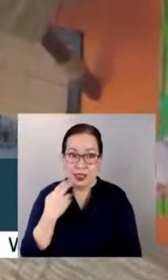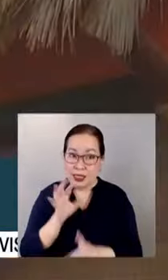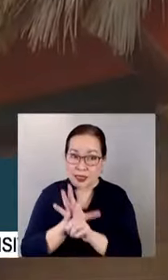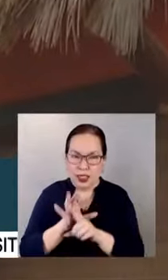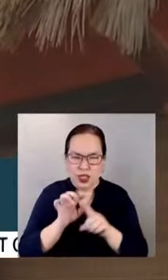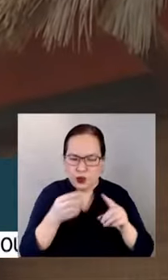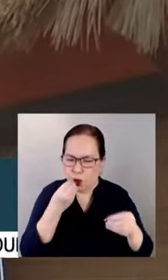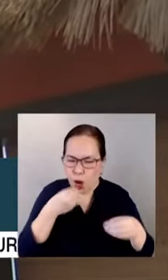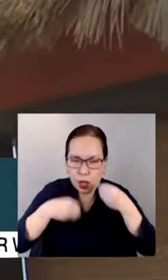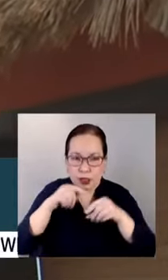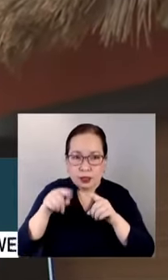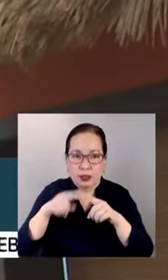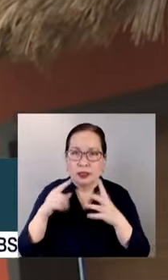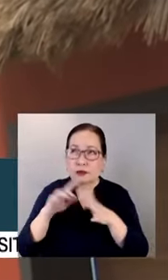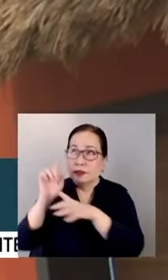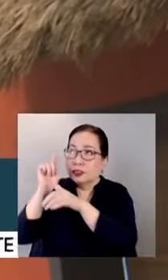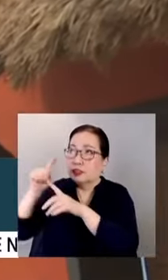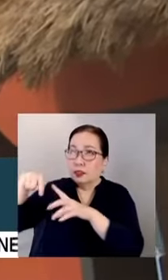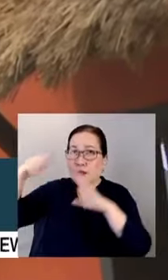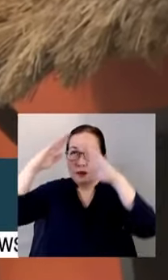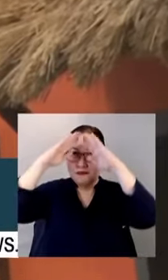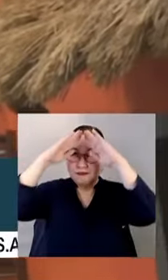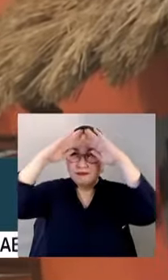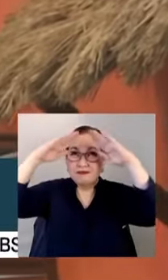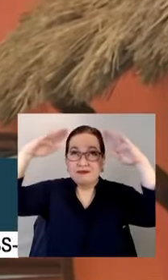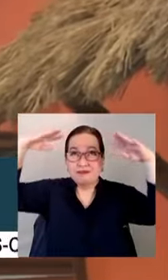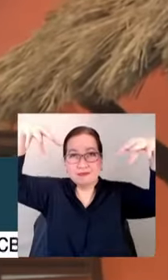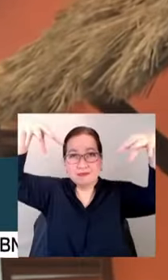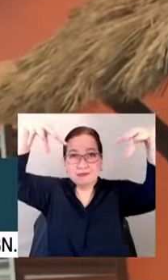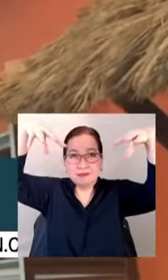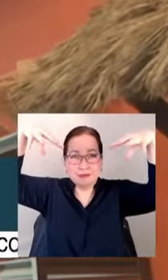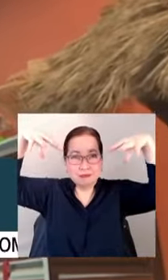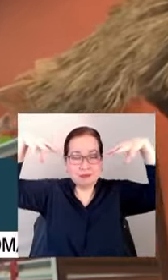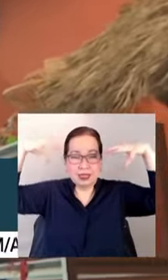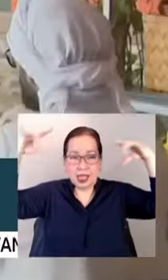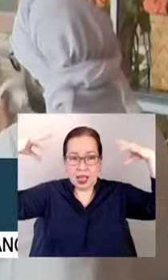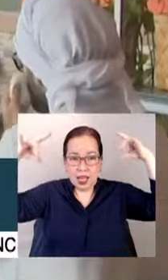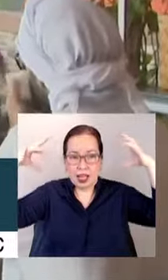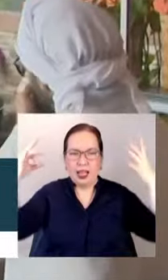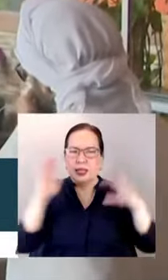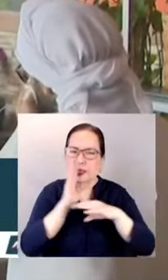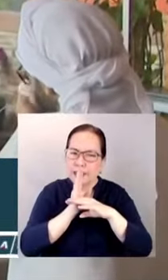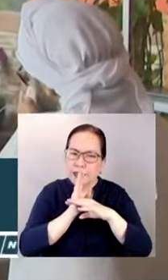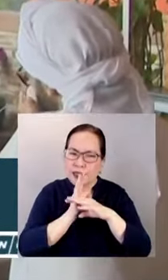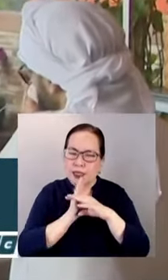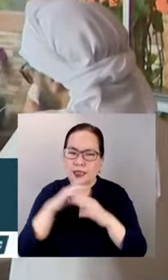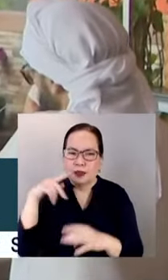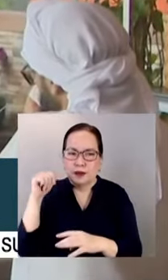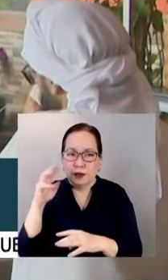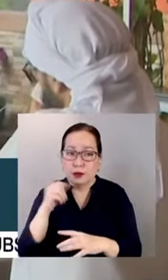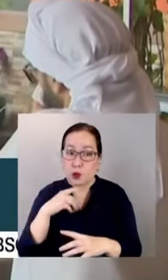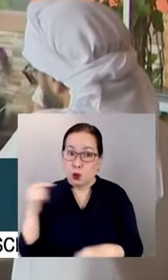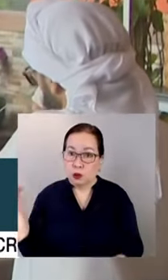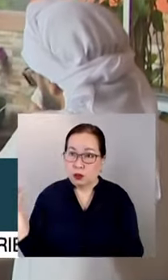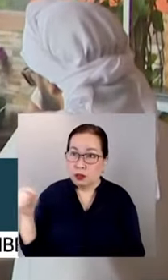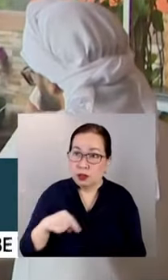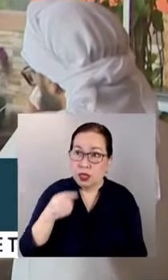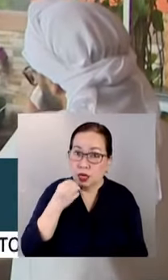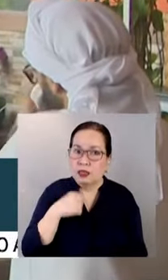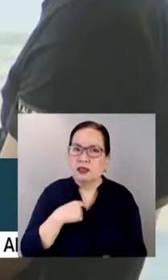traditional setting with conical hats, Hoi An lanterns, or simple palm roofs. Every diner is now pulled closer to